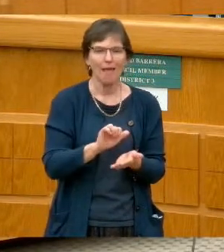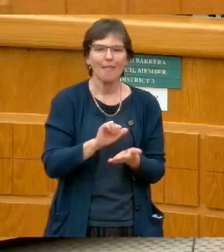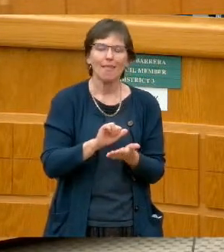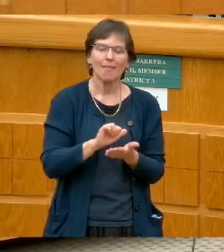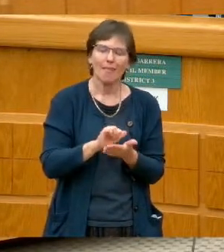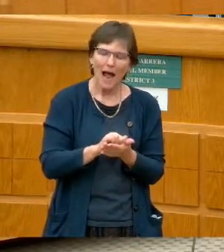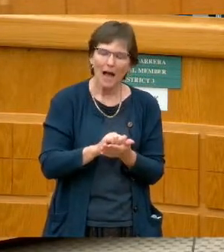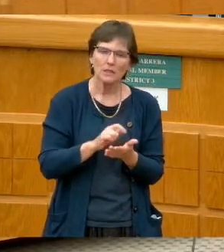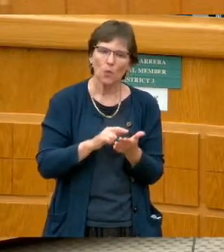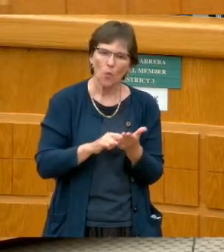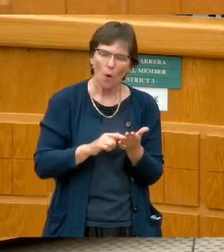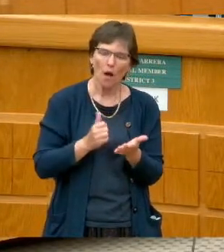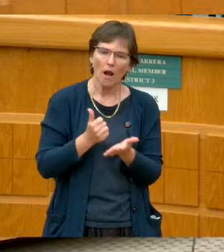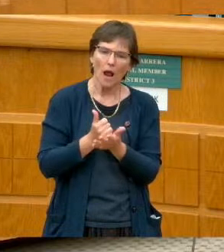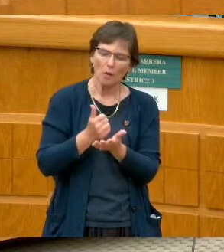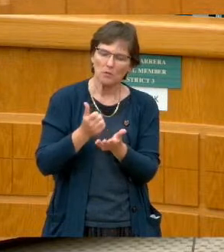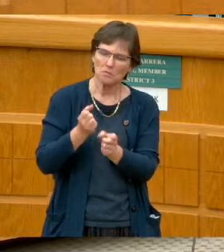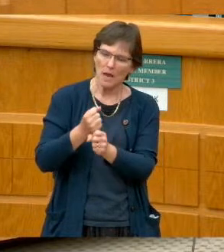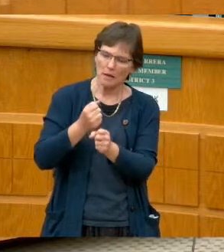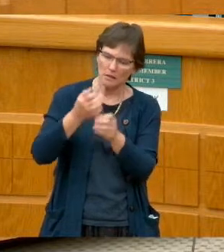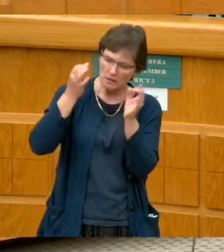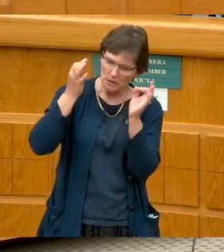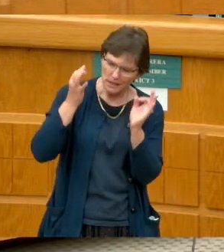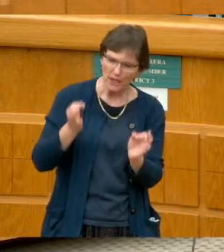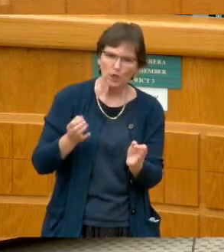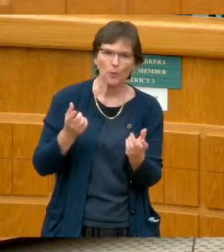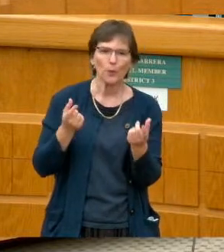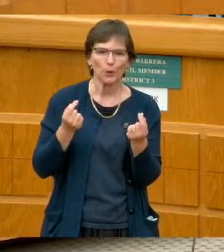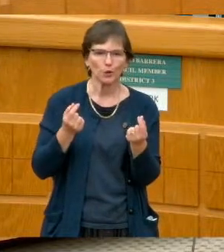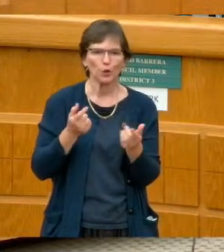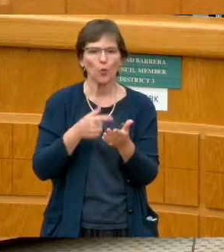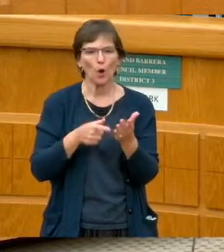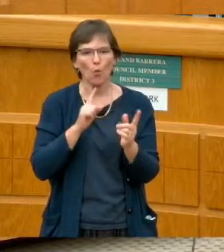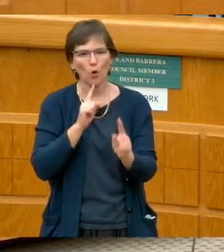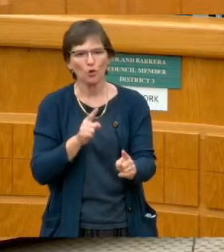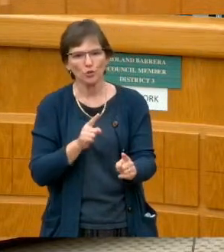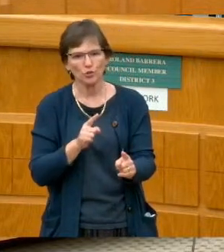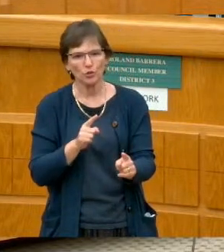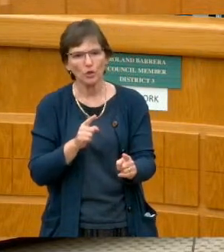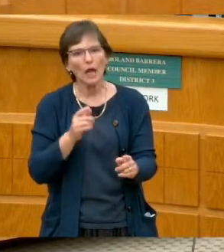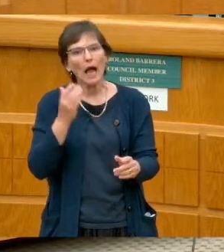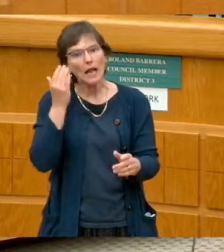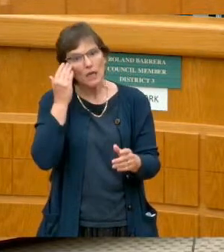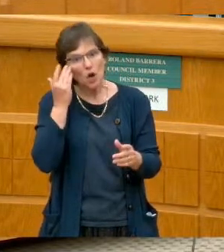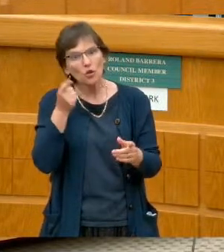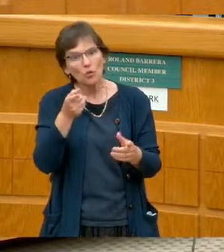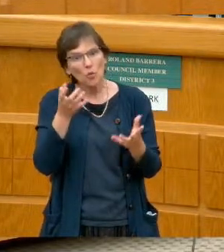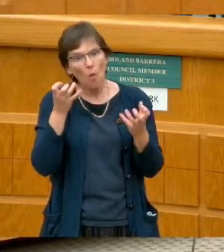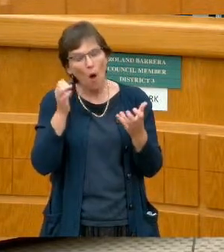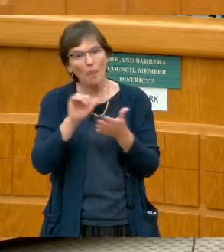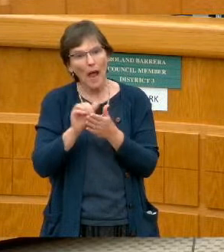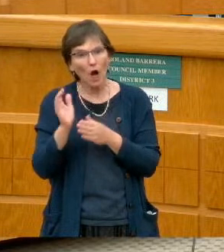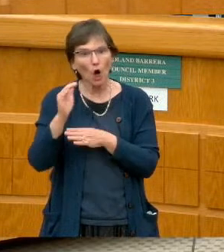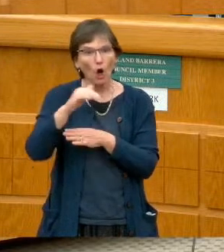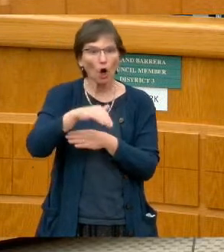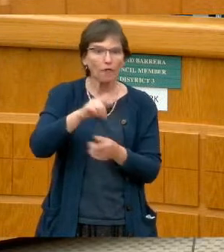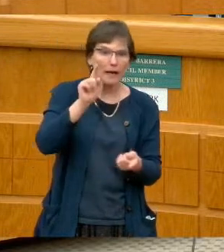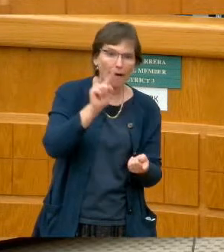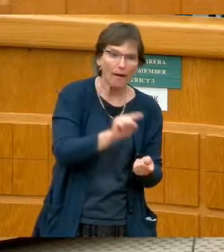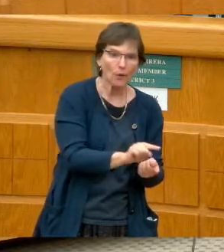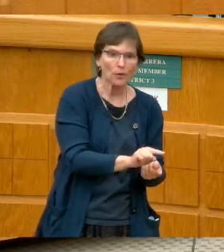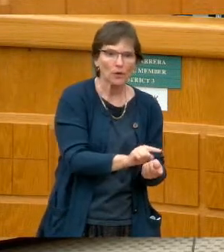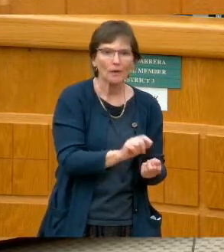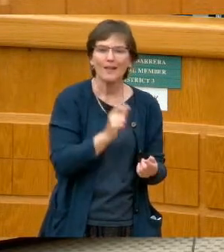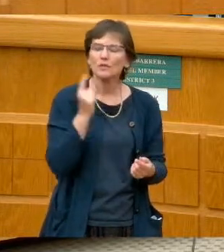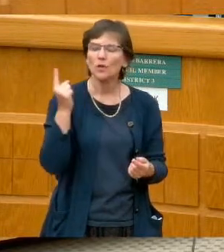And that's what's driving those decisions. All of that cumulative data. I know you want to bend that